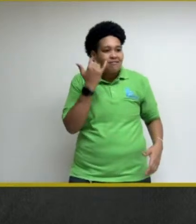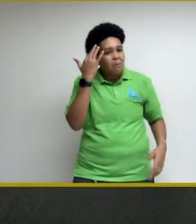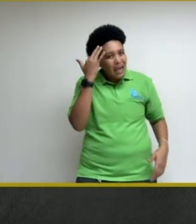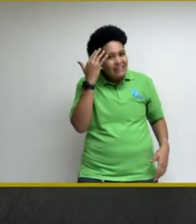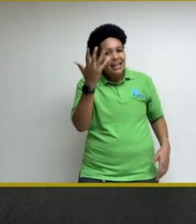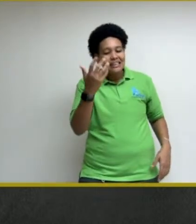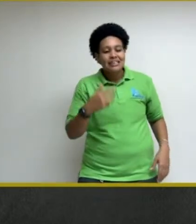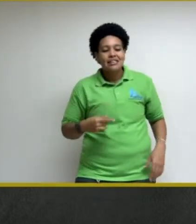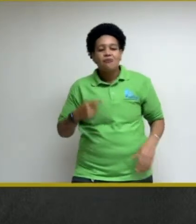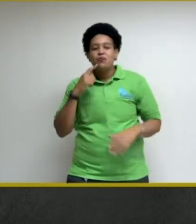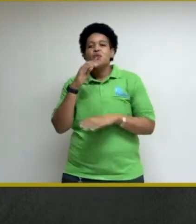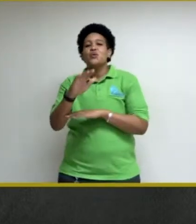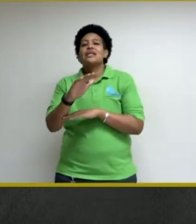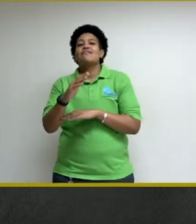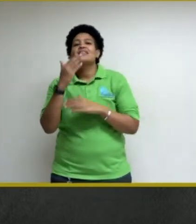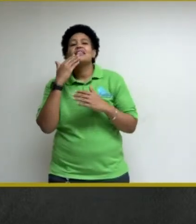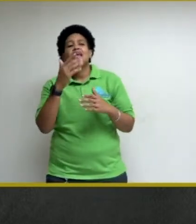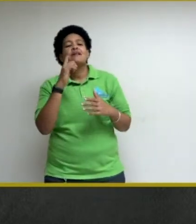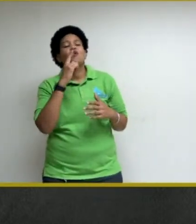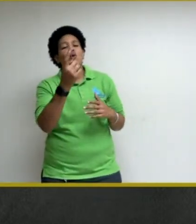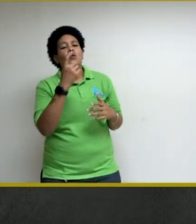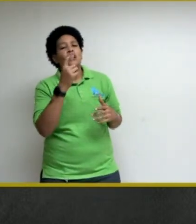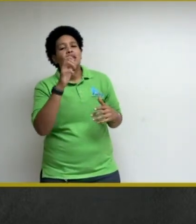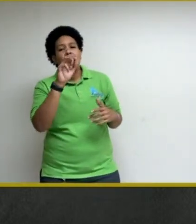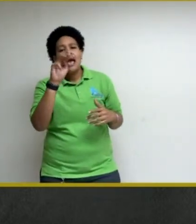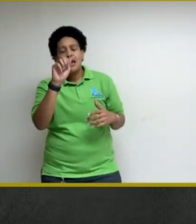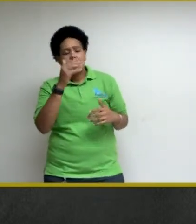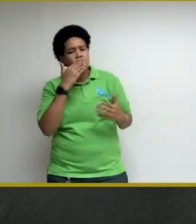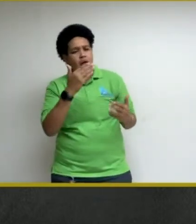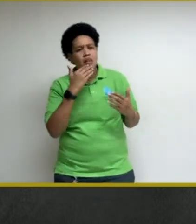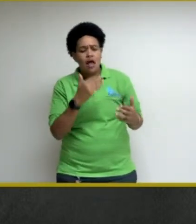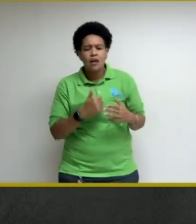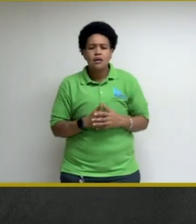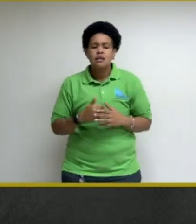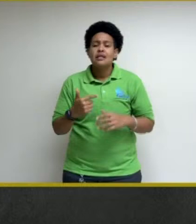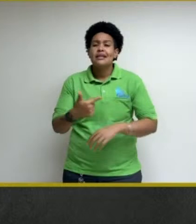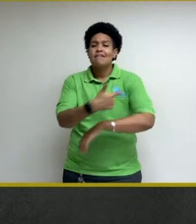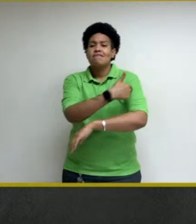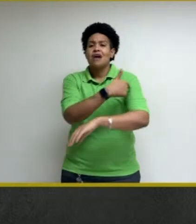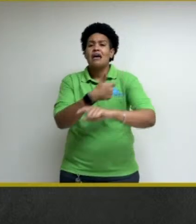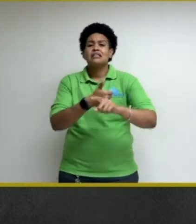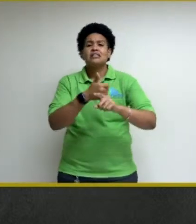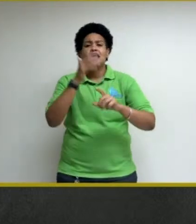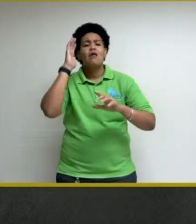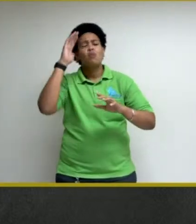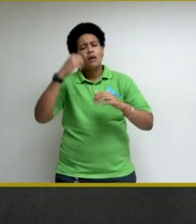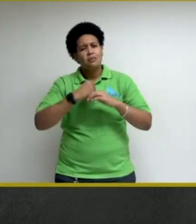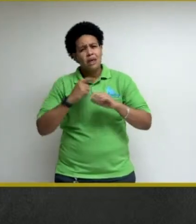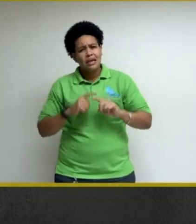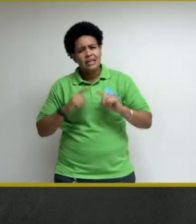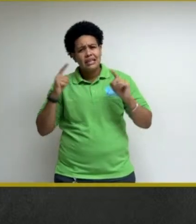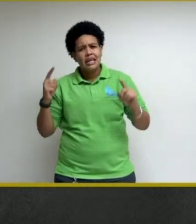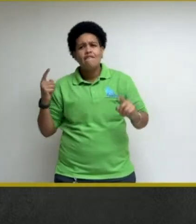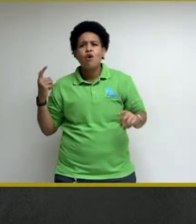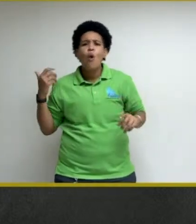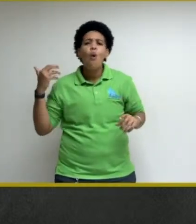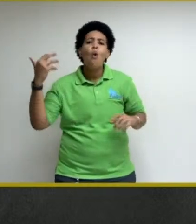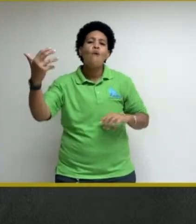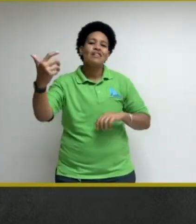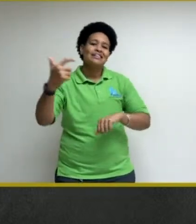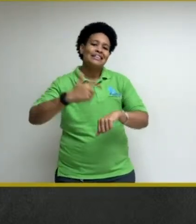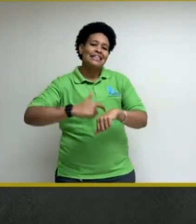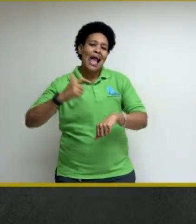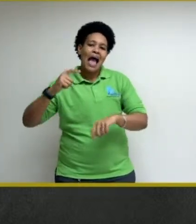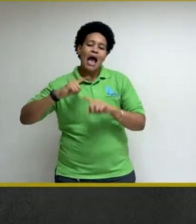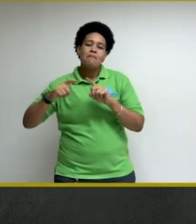Good evening, everyone, and thank you so much for that question. The vaccines will make a difference over time, but